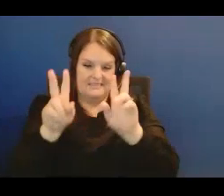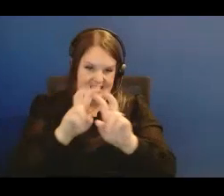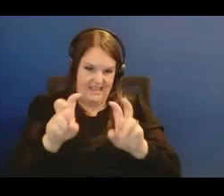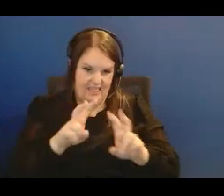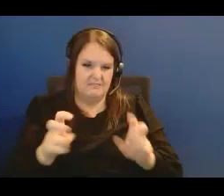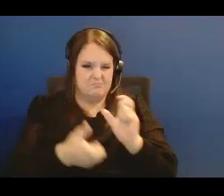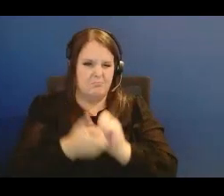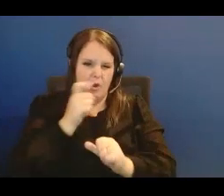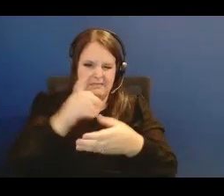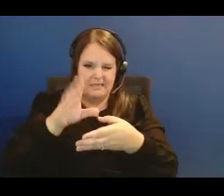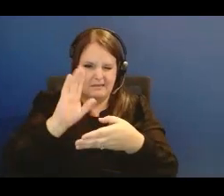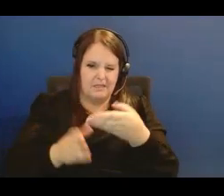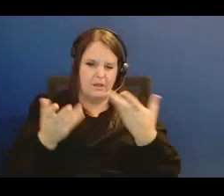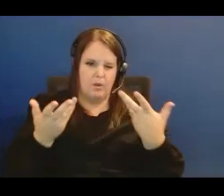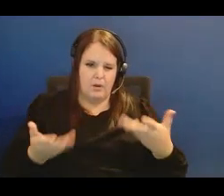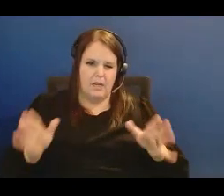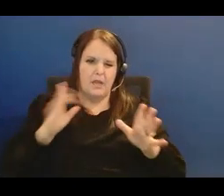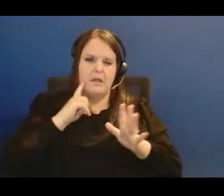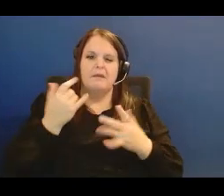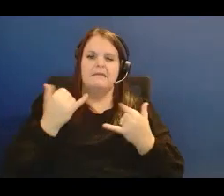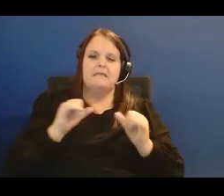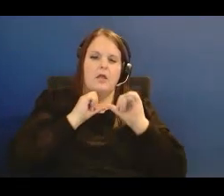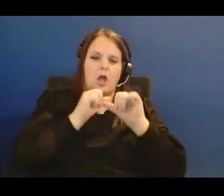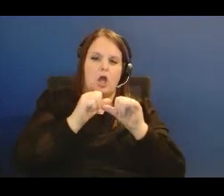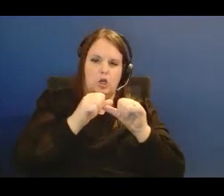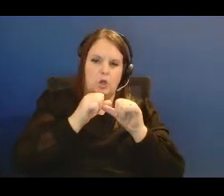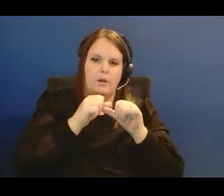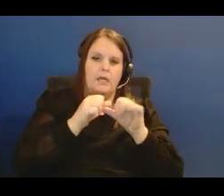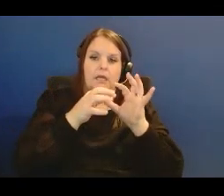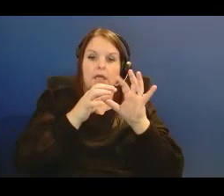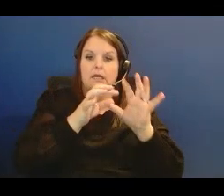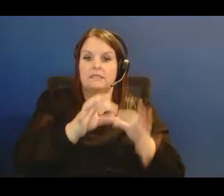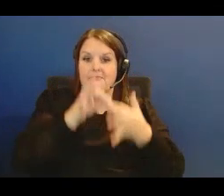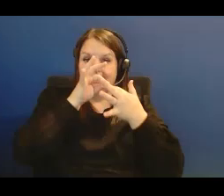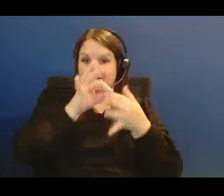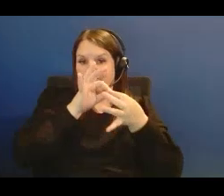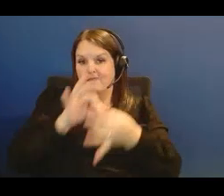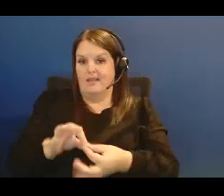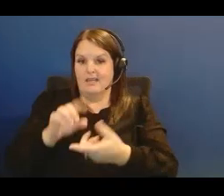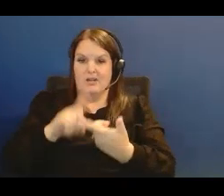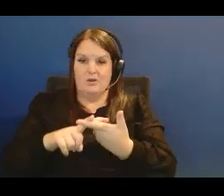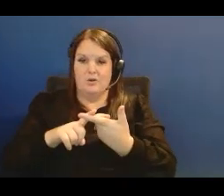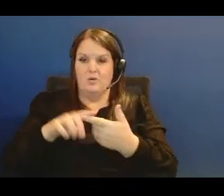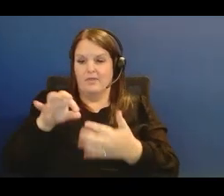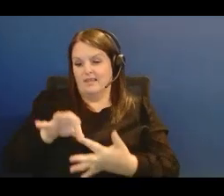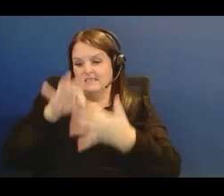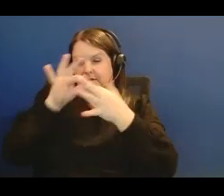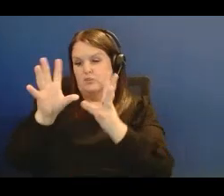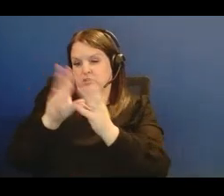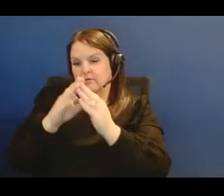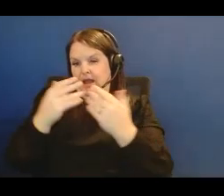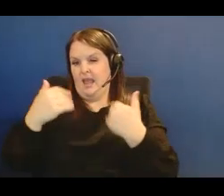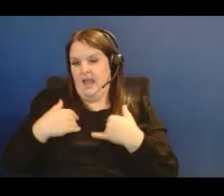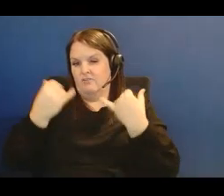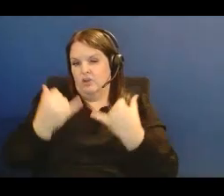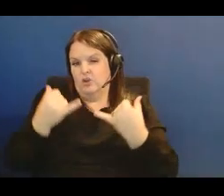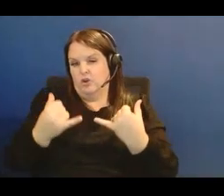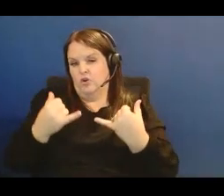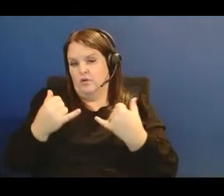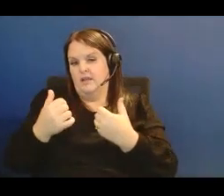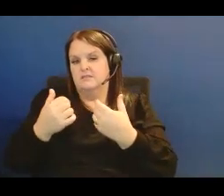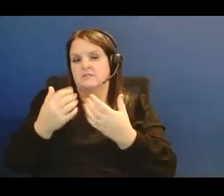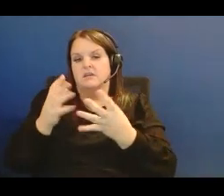mostly completed, but it is slightly ongoing, especially in light of like the special session has a current traffic safety bill focused